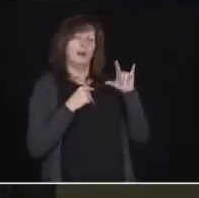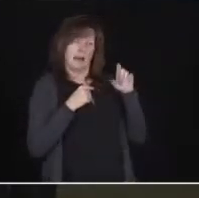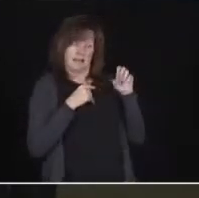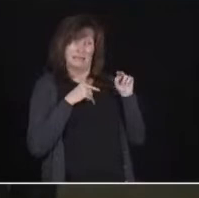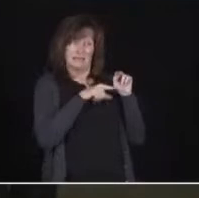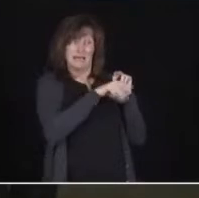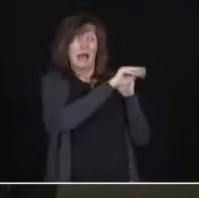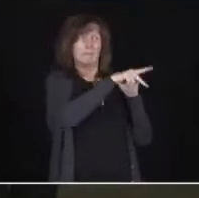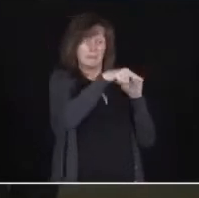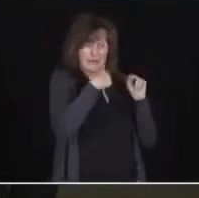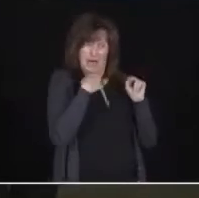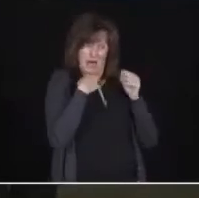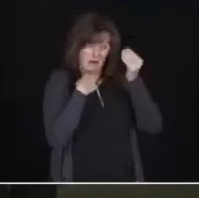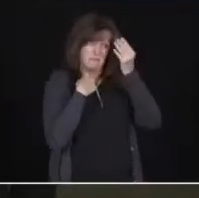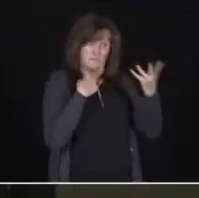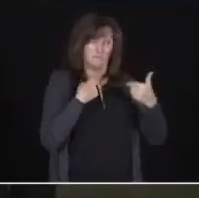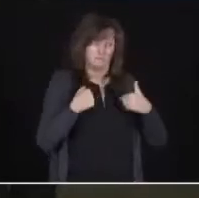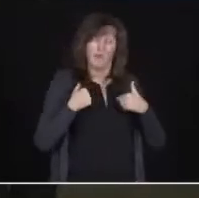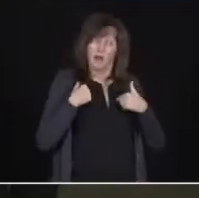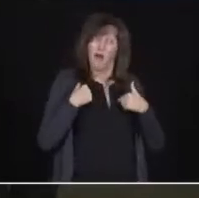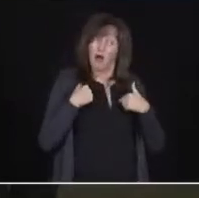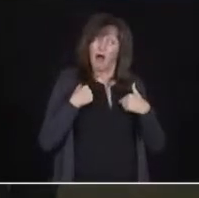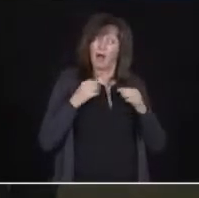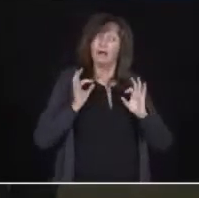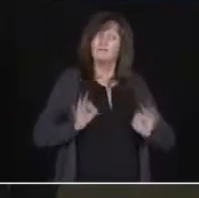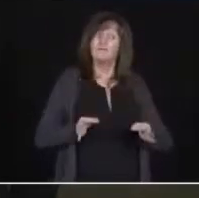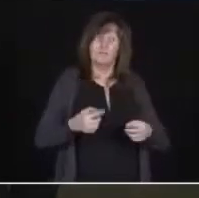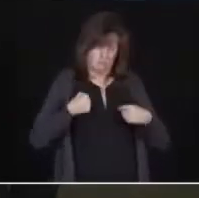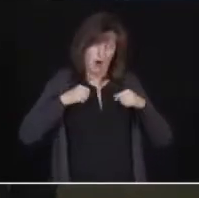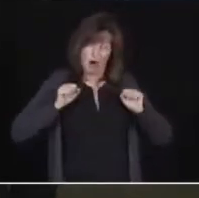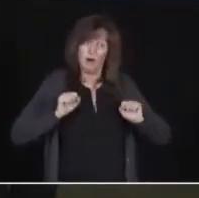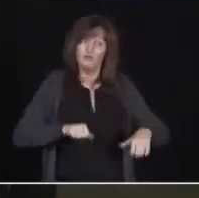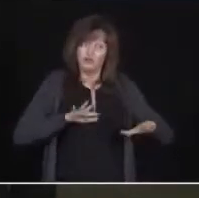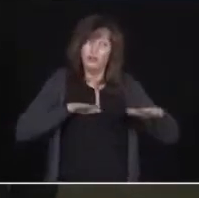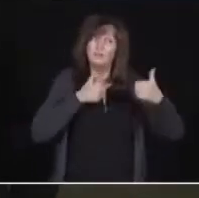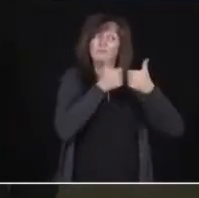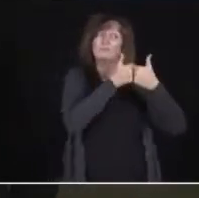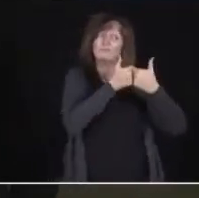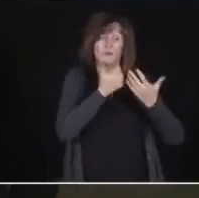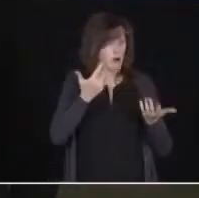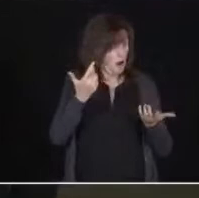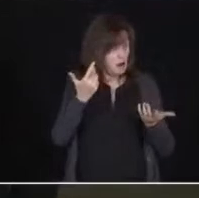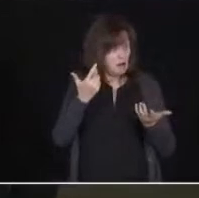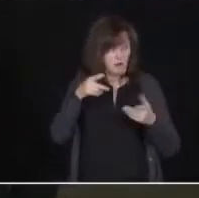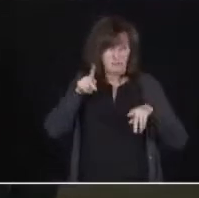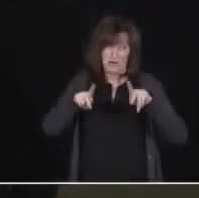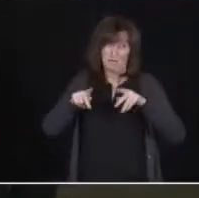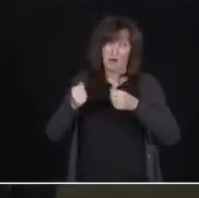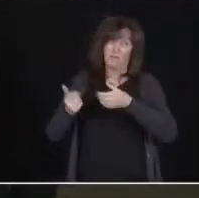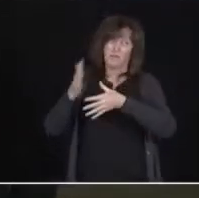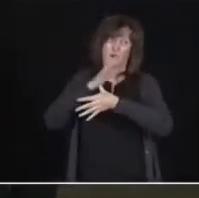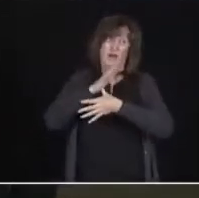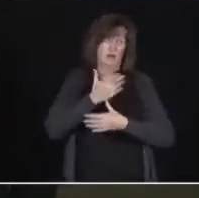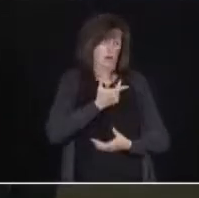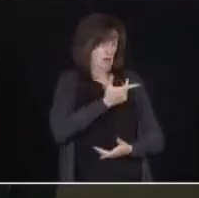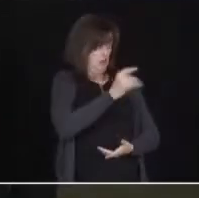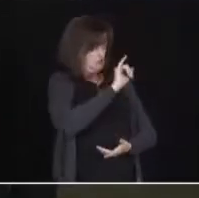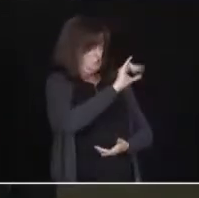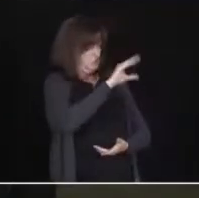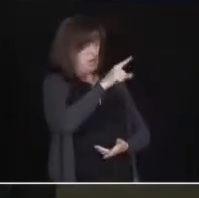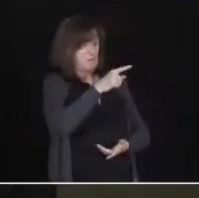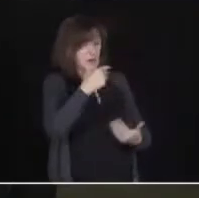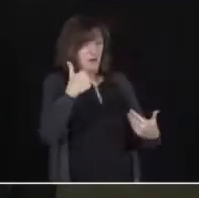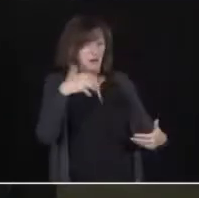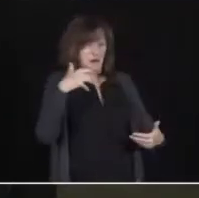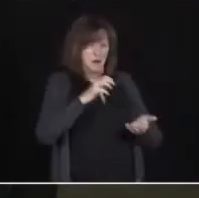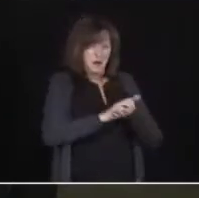that, because I'm going to protect the people. The people are the priority, not the big insurance companies making gazillions of dollars. So I'm